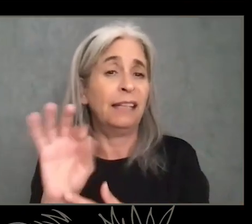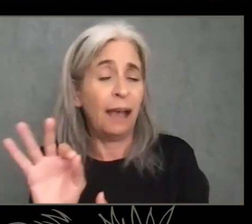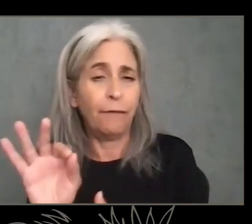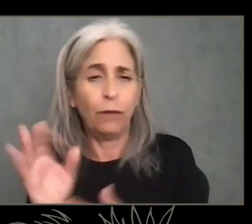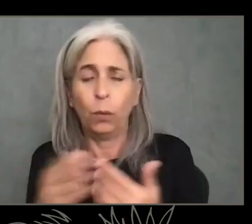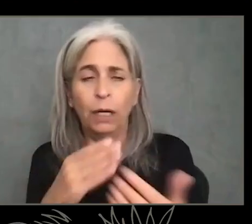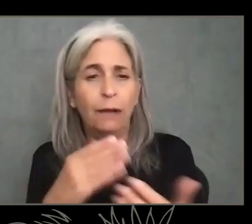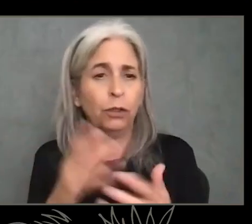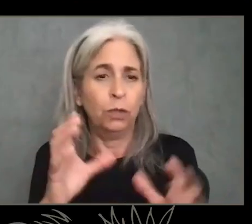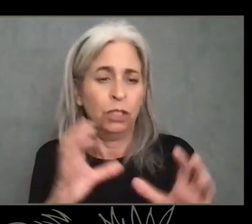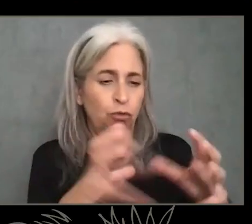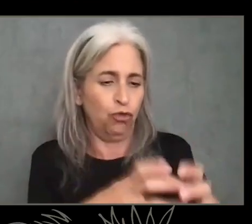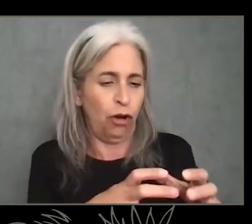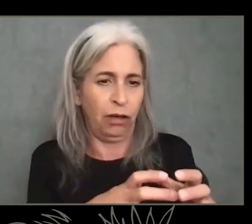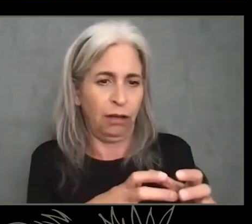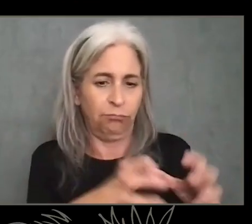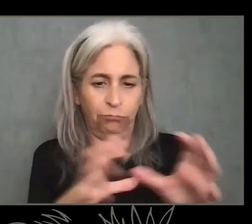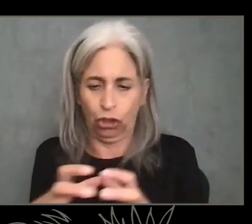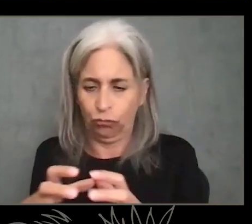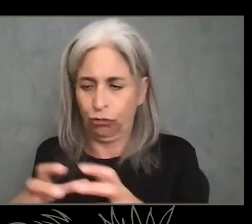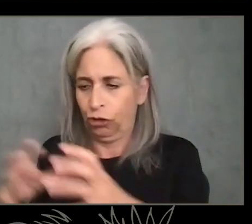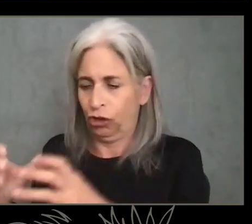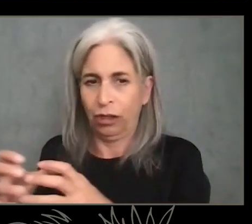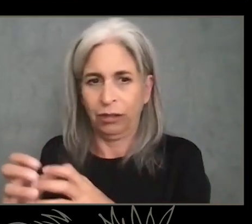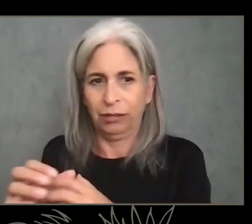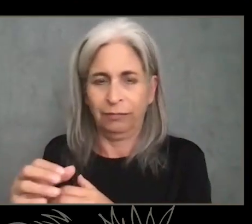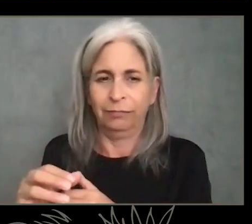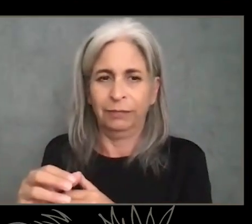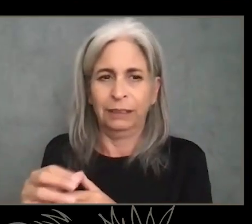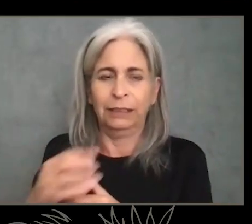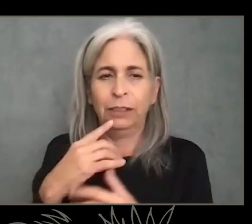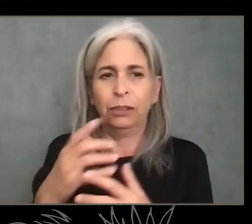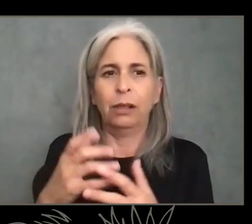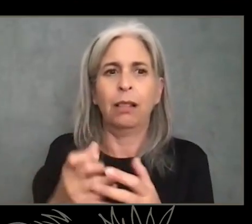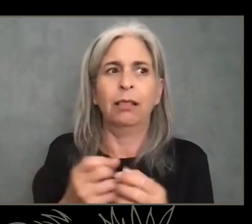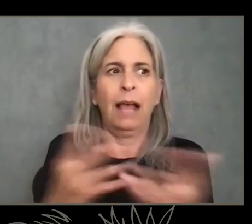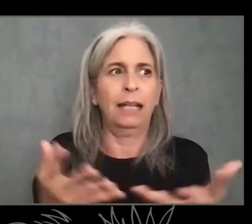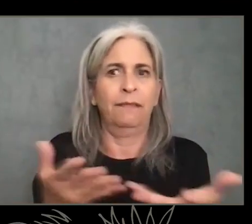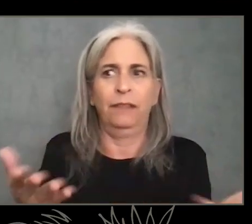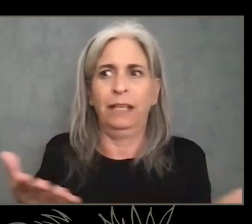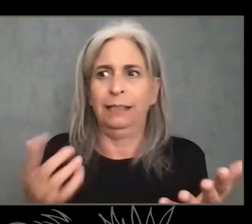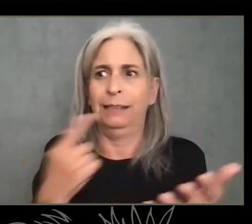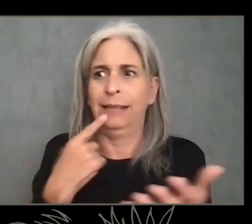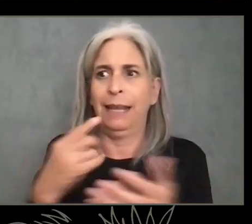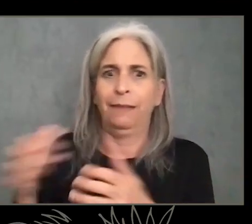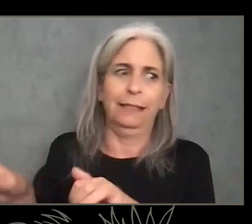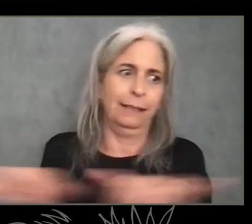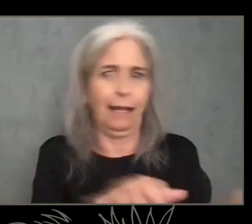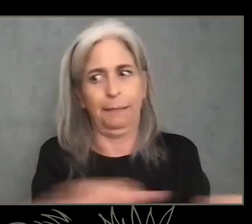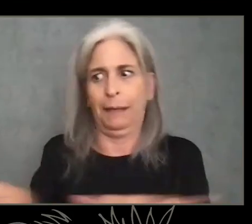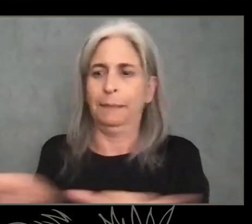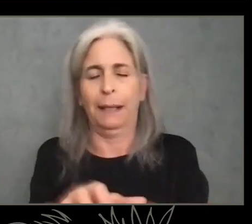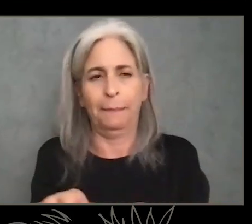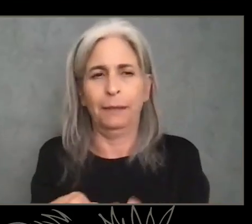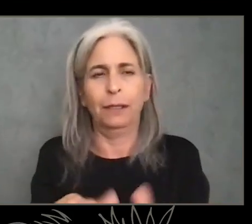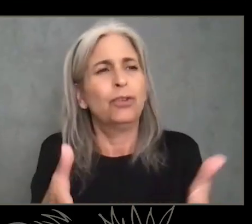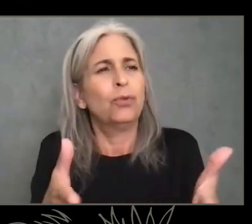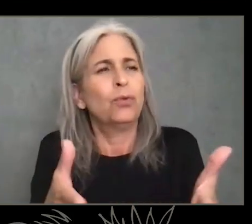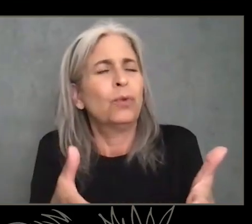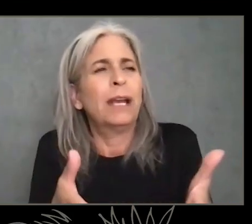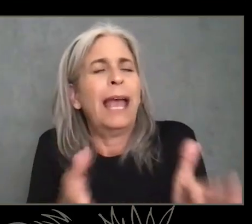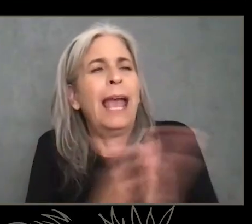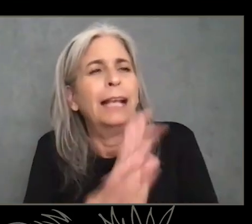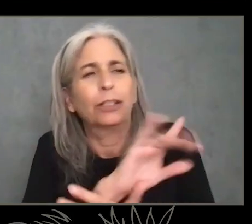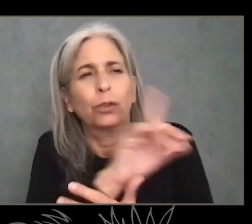whatever, you need to chunk it because we will face the same thing. You're fitting a lot of things, and you just need, when you ask a question, you just want the things